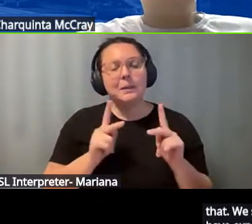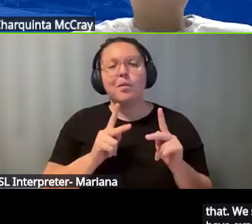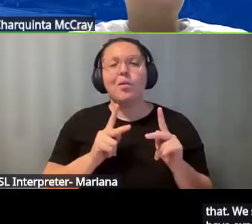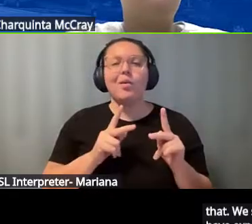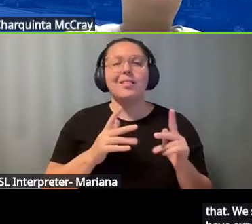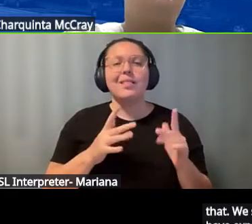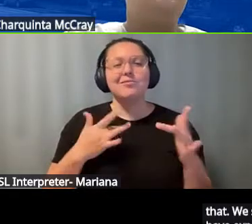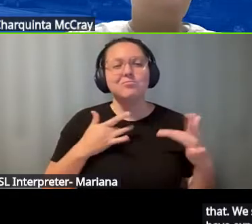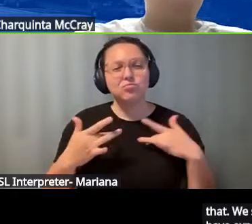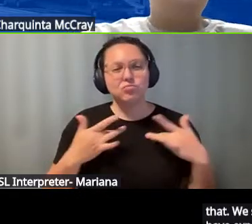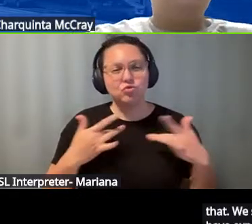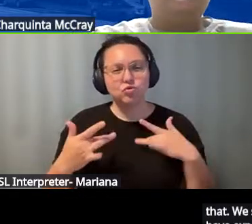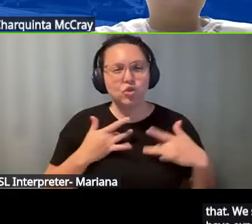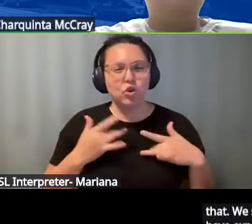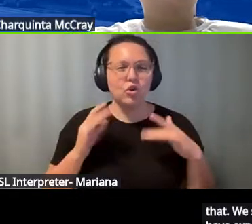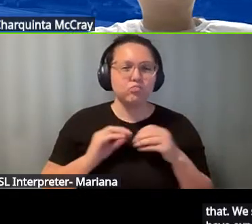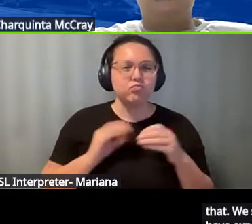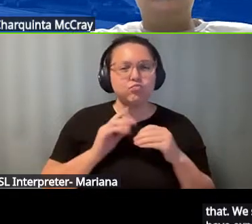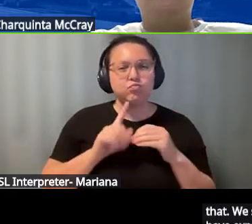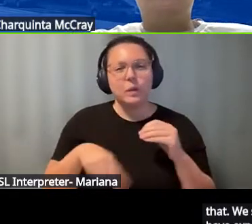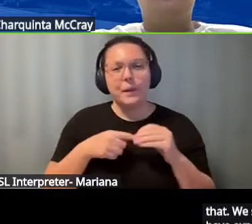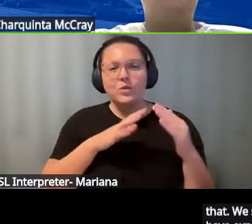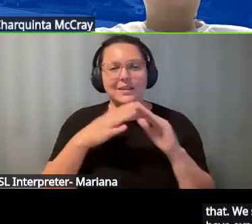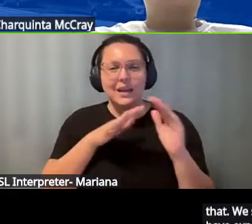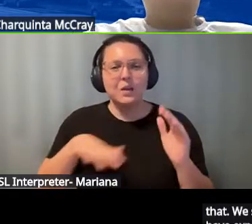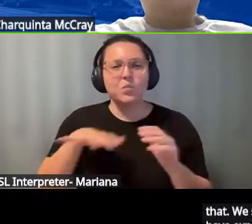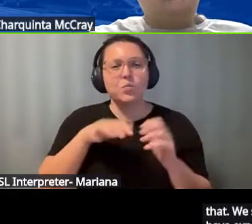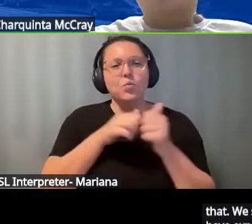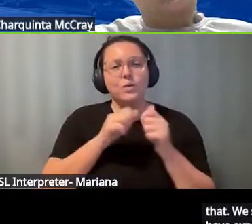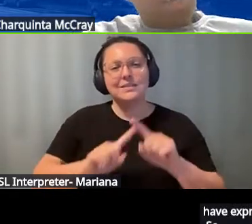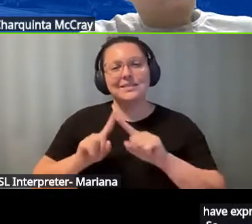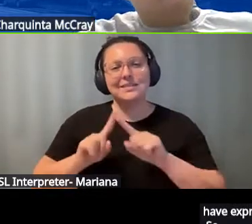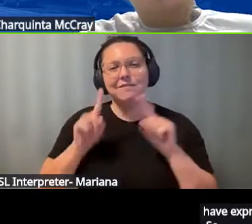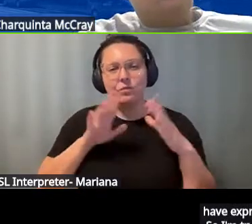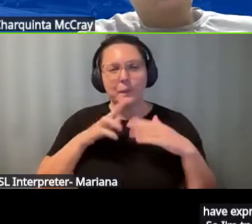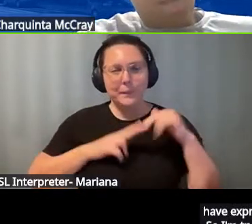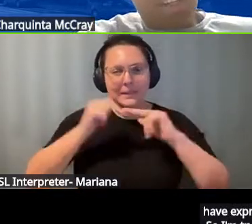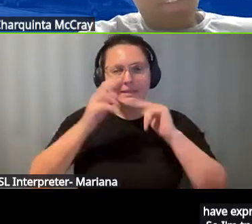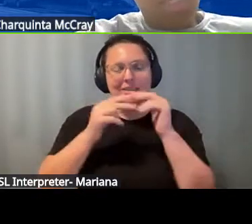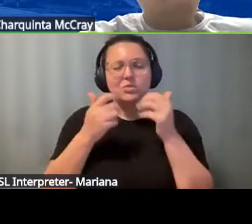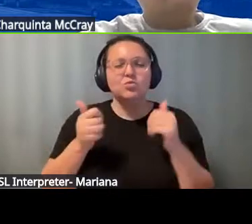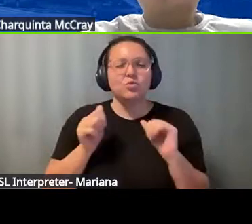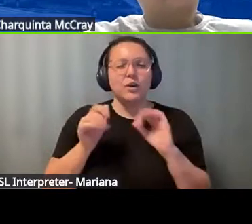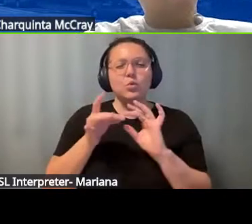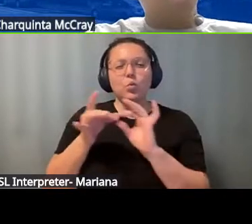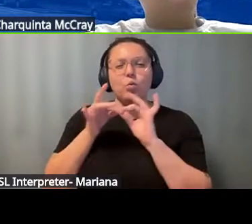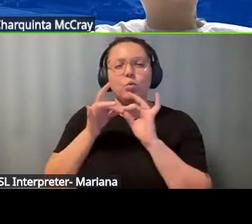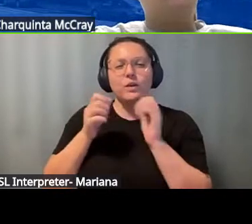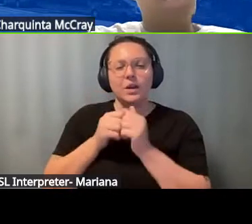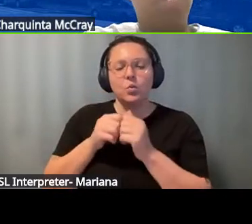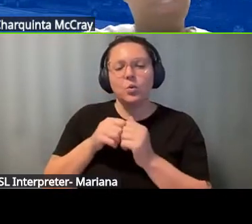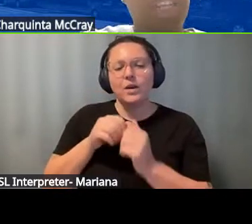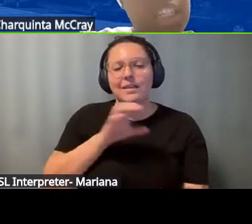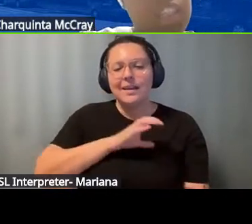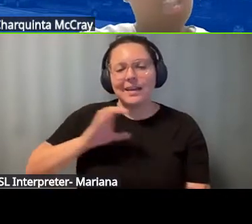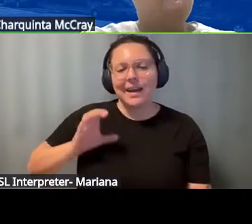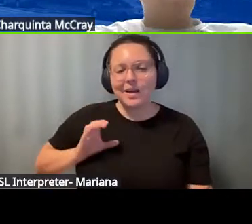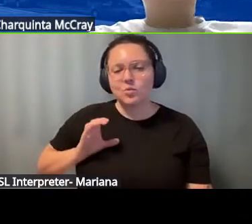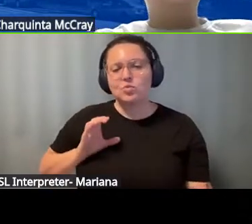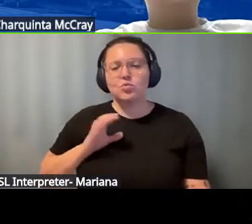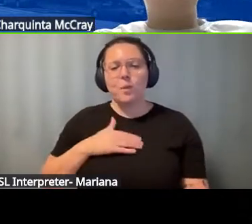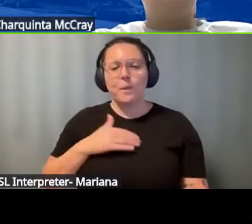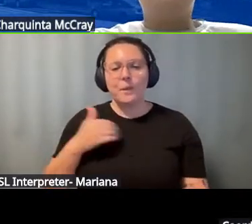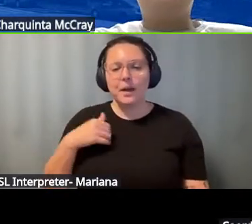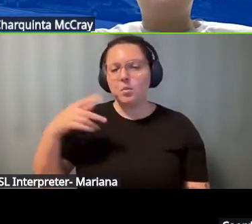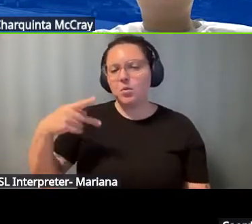concerns in the neighborhood just with different buildings, so I'm trying to coordinate with Council Member Parker's team to kind of get a community